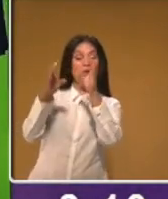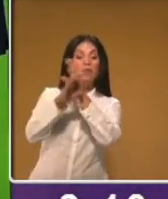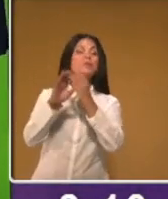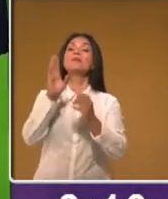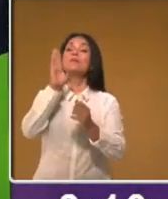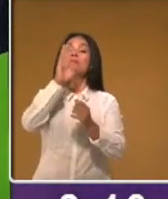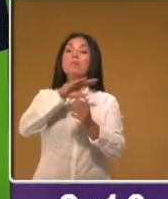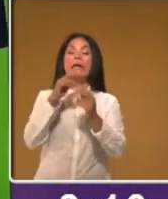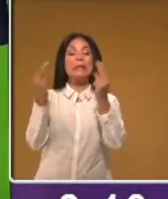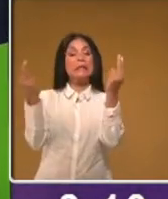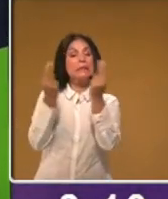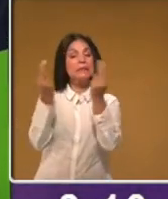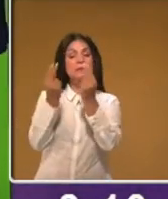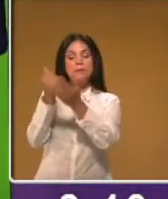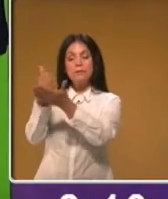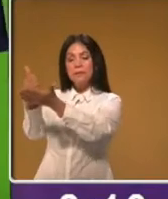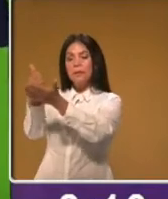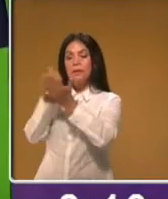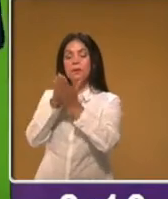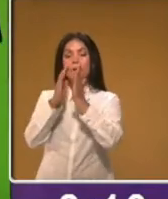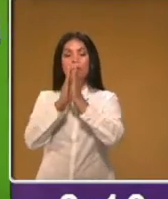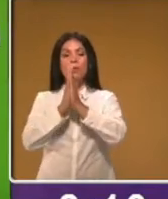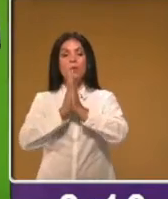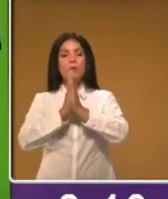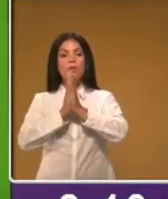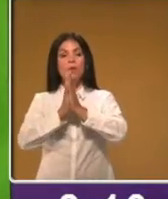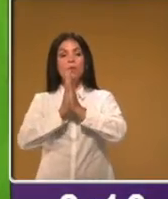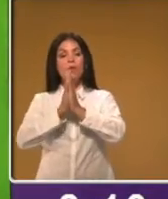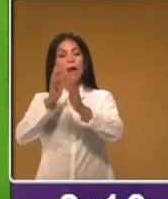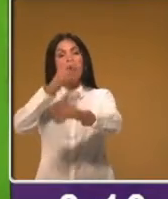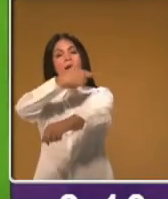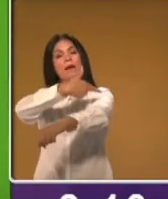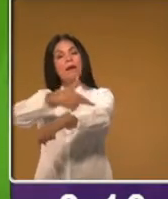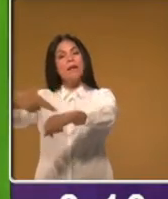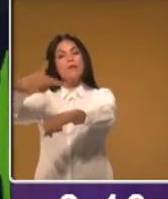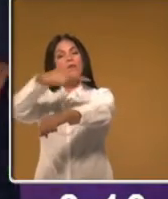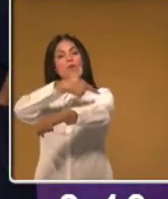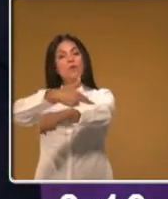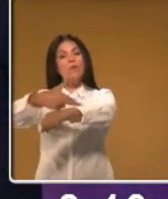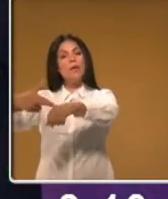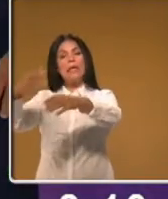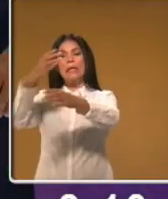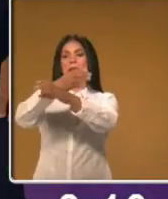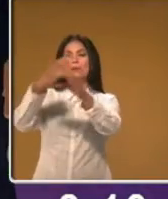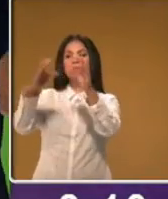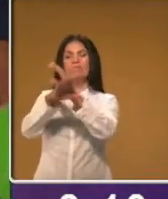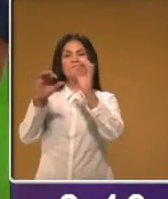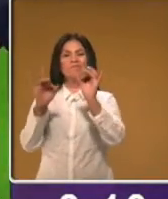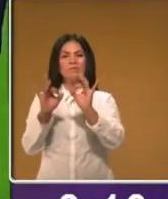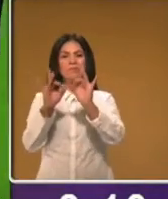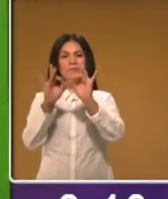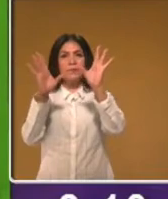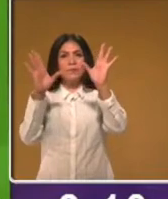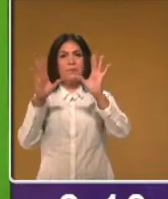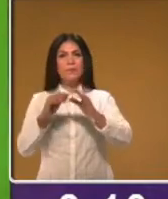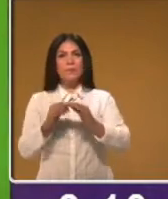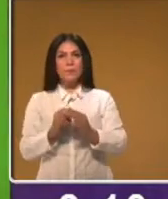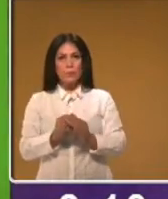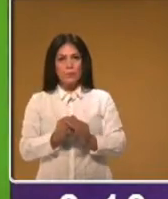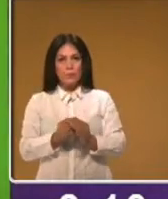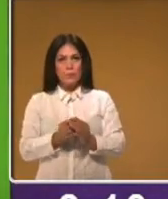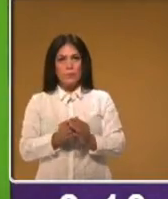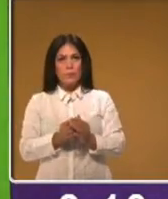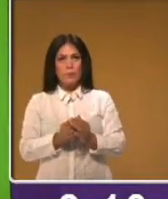indicated person to offer you a solution. satisfy, unsatisfied.